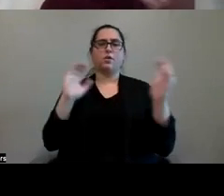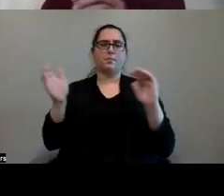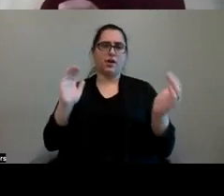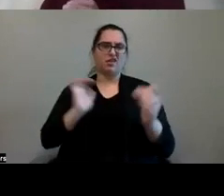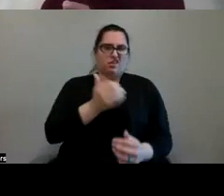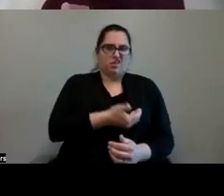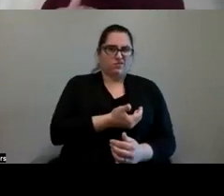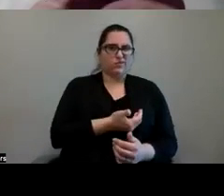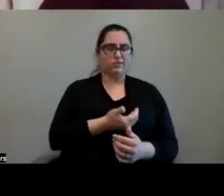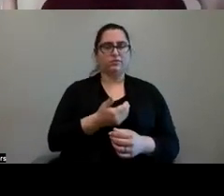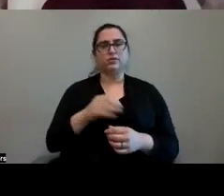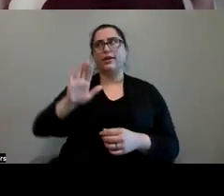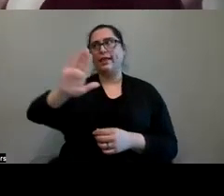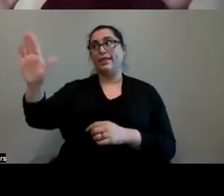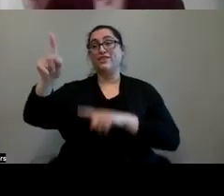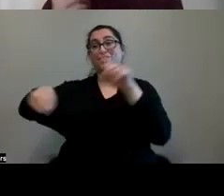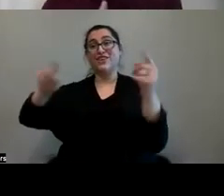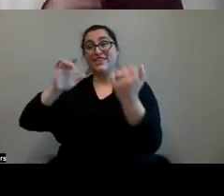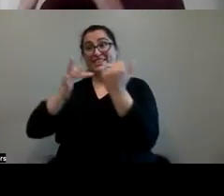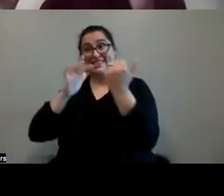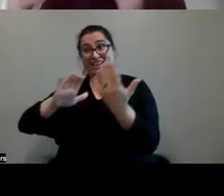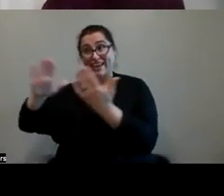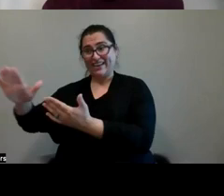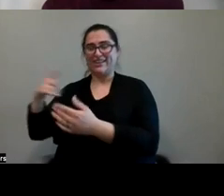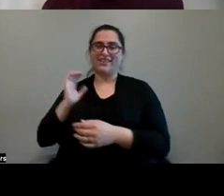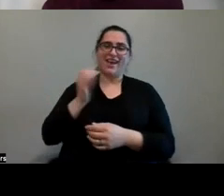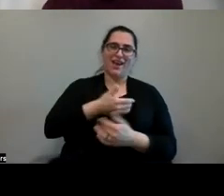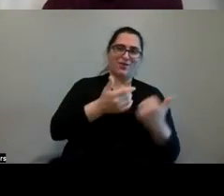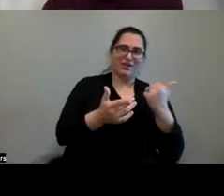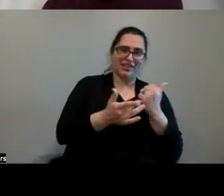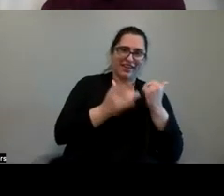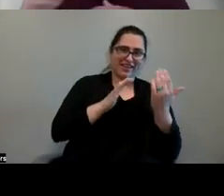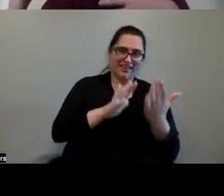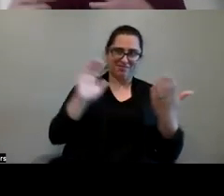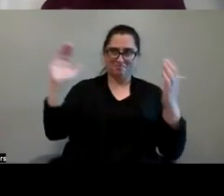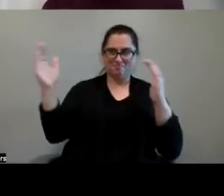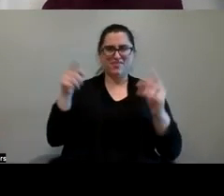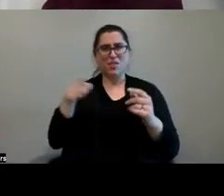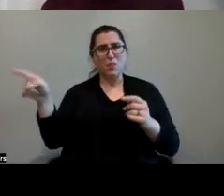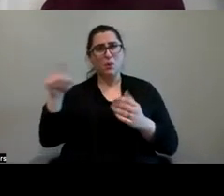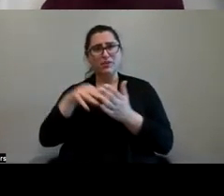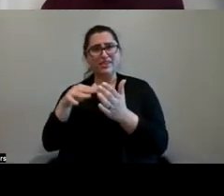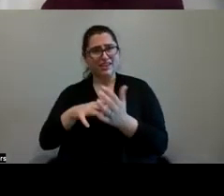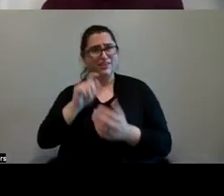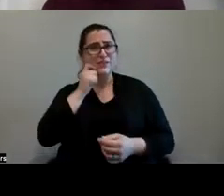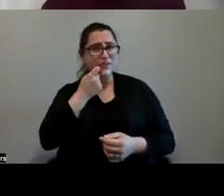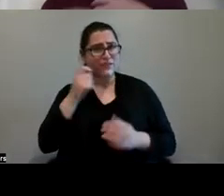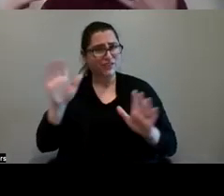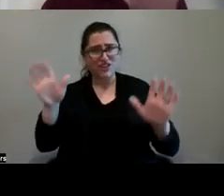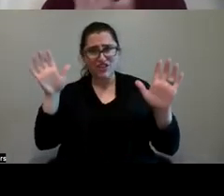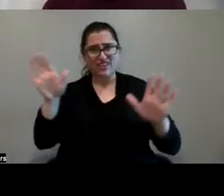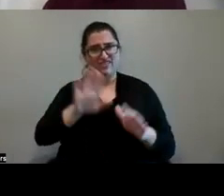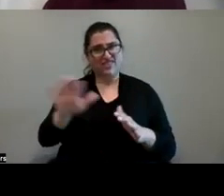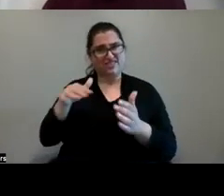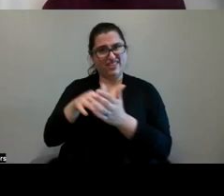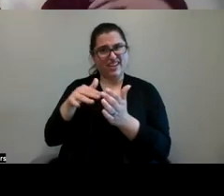using various techniques, and these are all really great studies. They're all extremely cool in their technologies. So